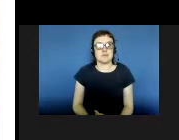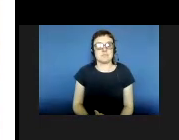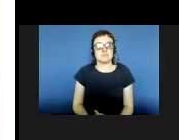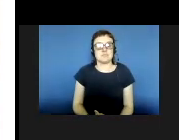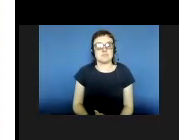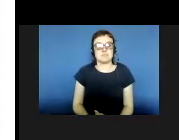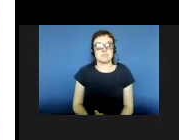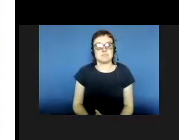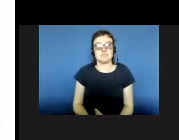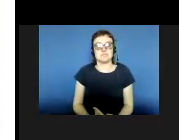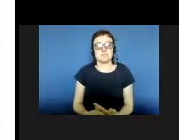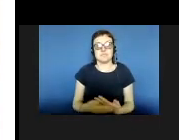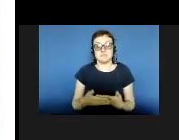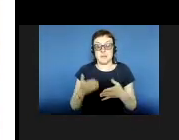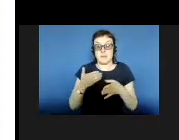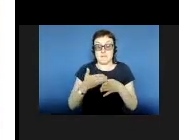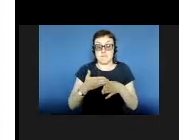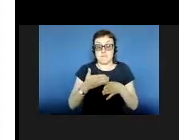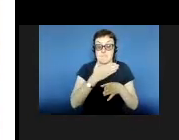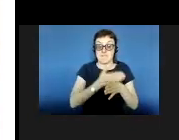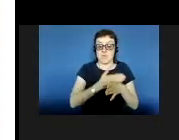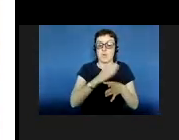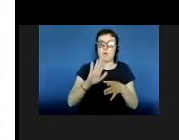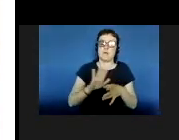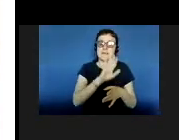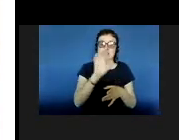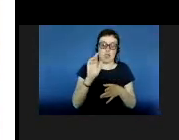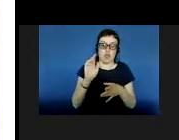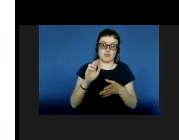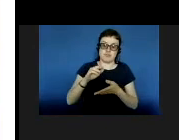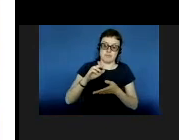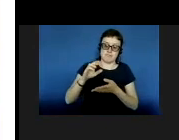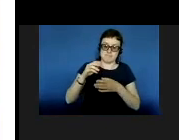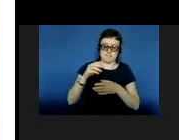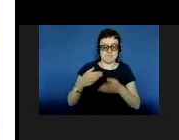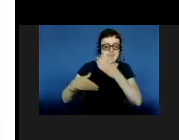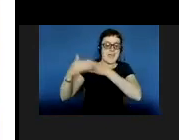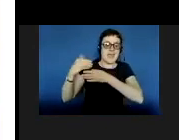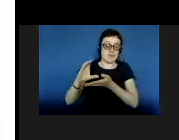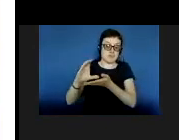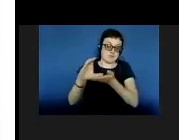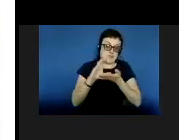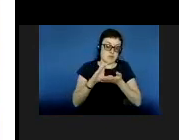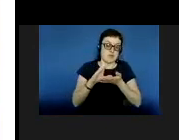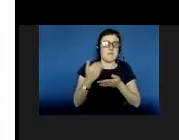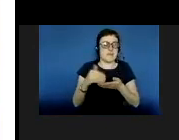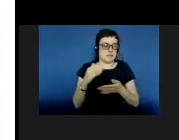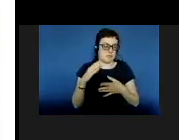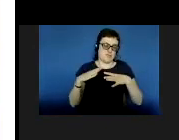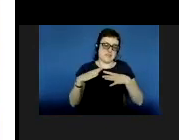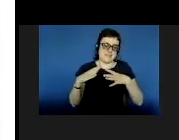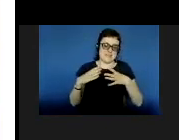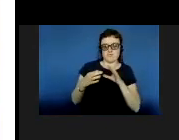So prior to delivering our National Lottery Heritage funded project, we had already been engaging artists with collections